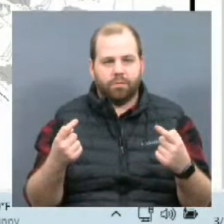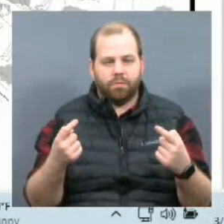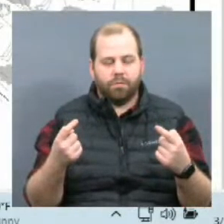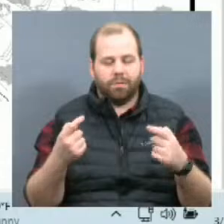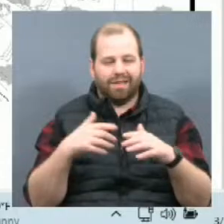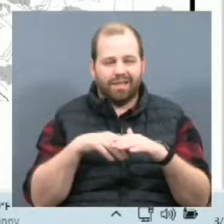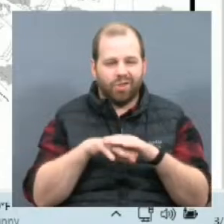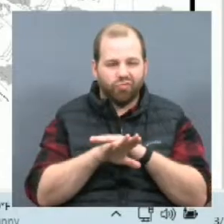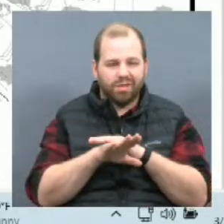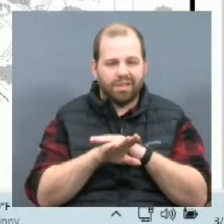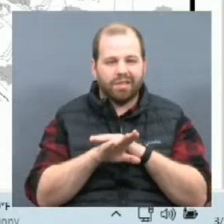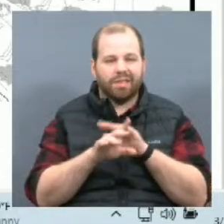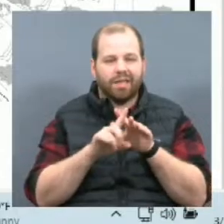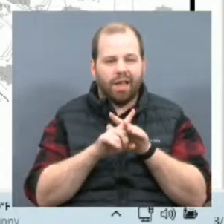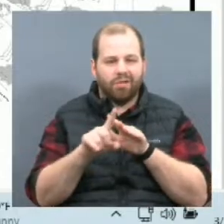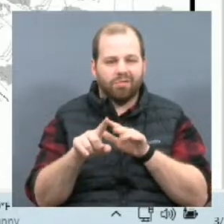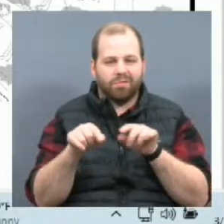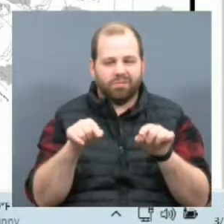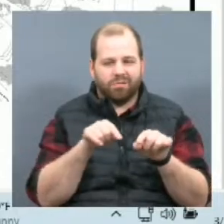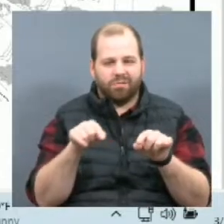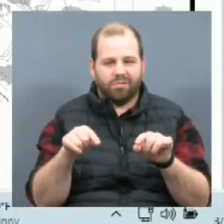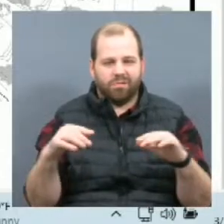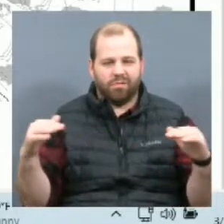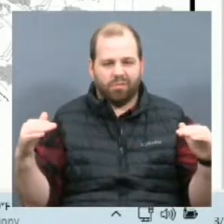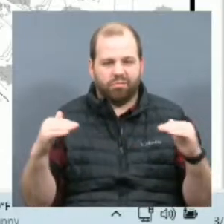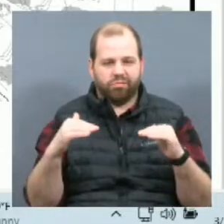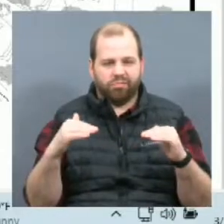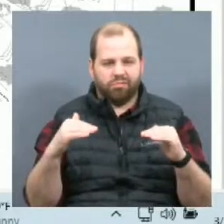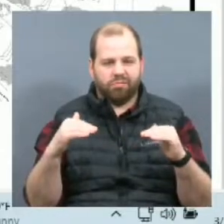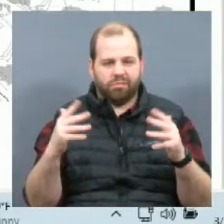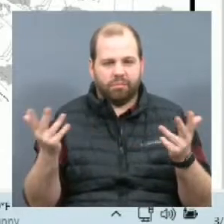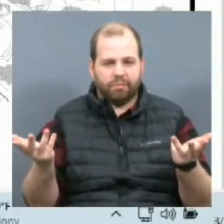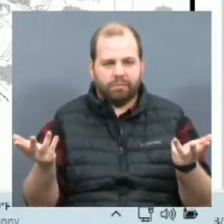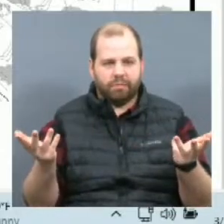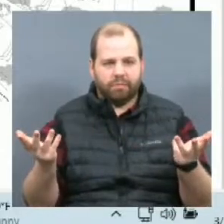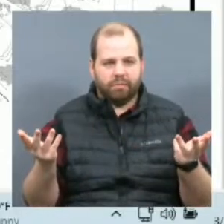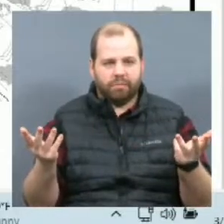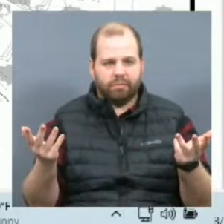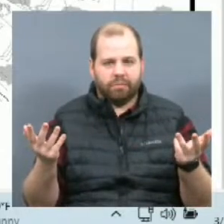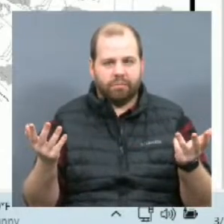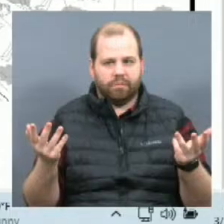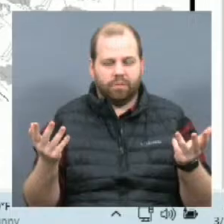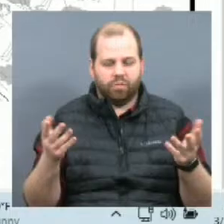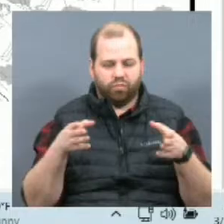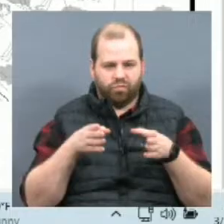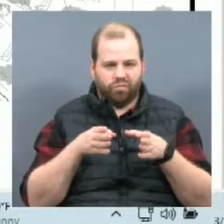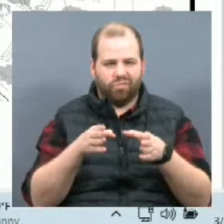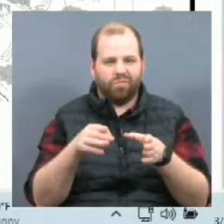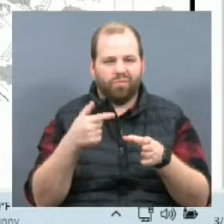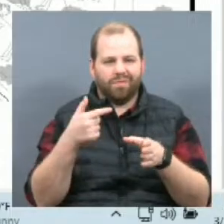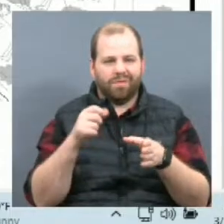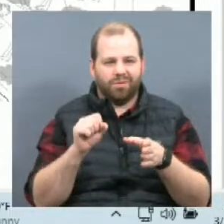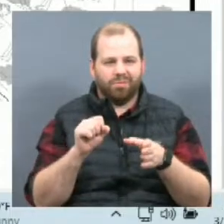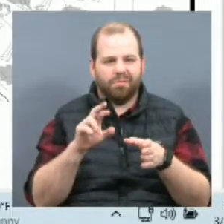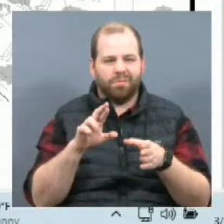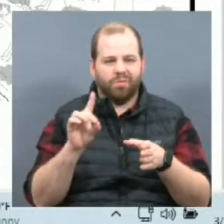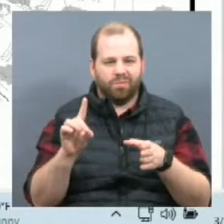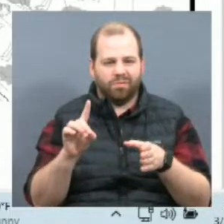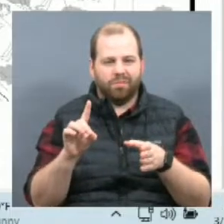Entrance and exit, our driveways meet Gar Springs Road. So I think it could be a real